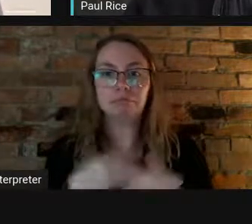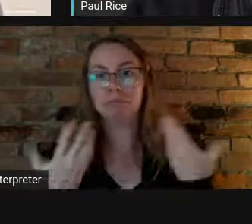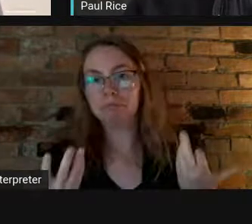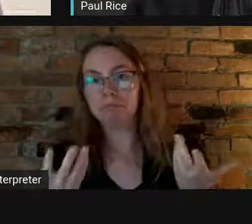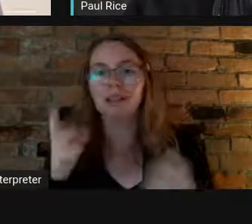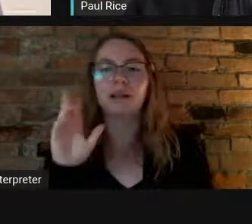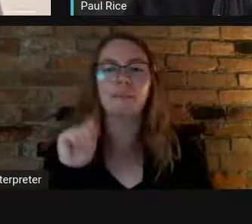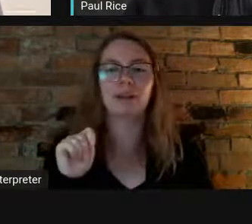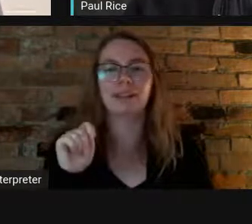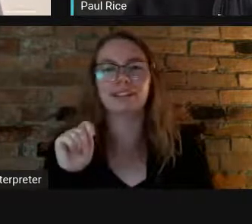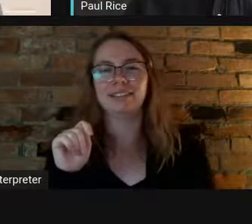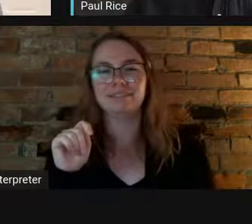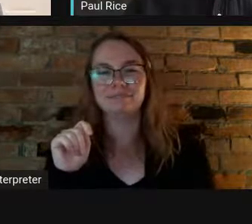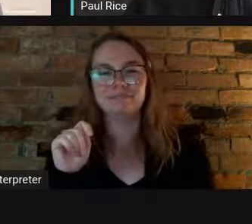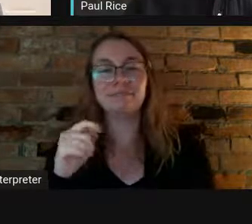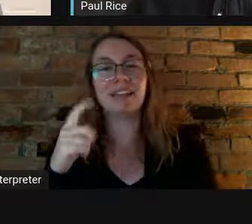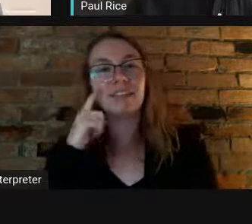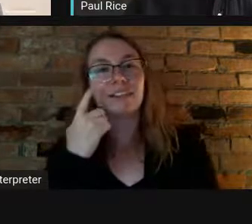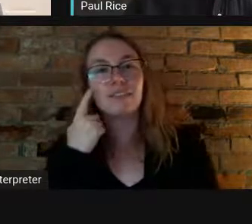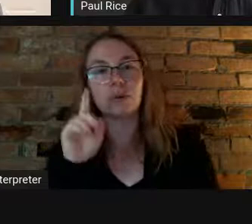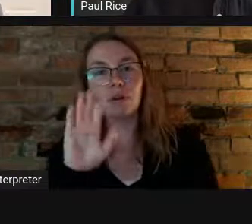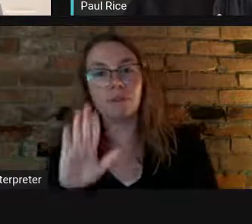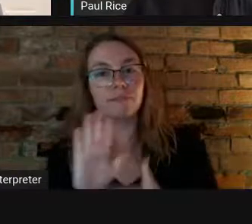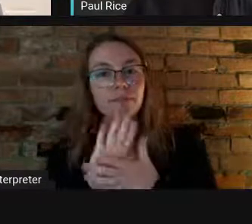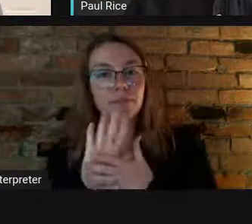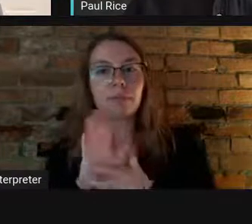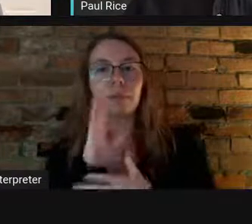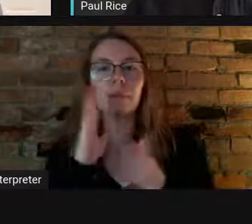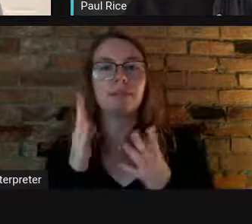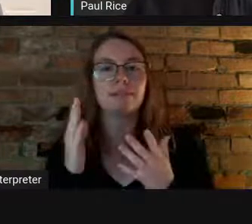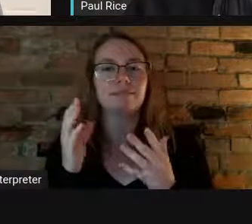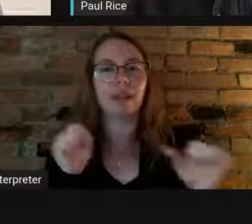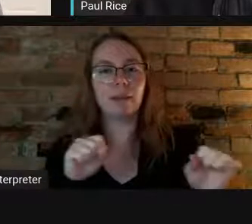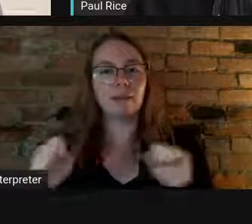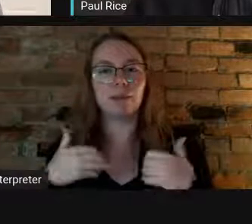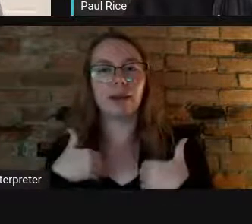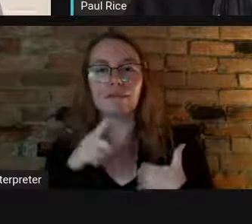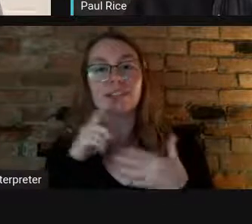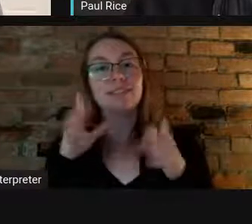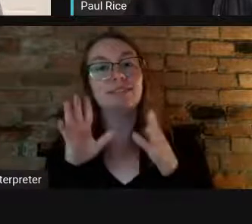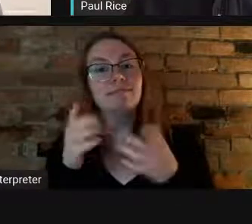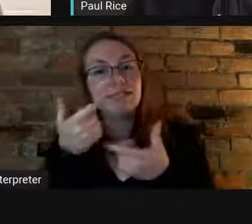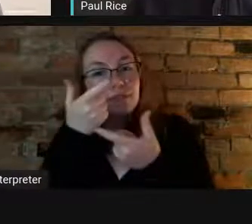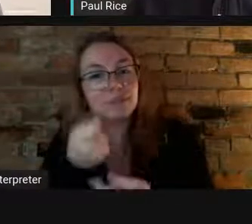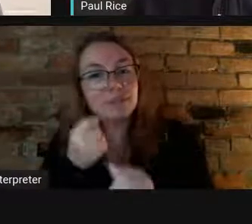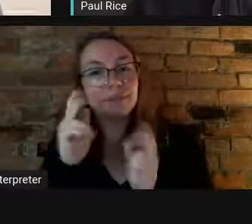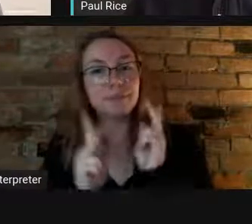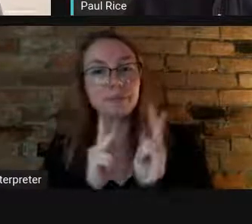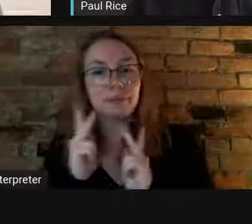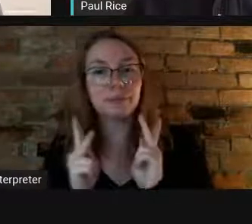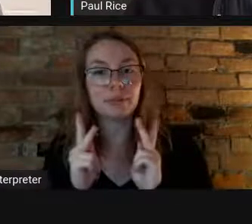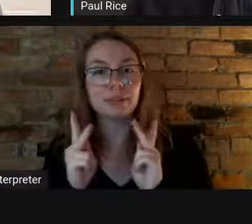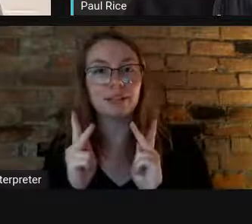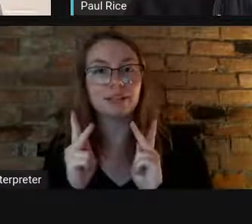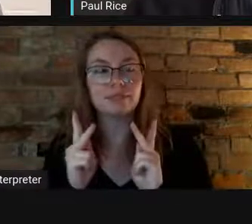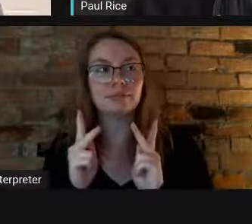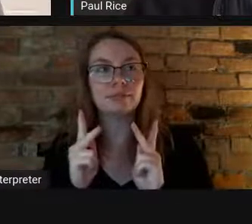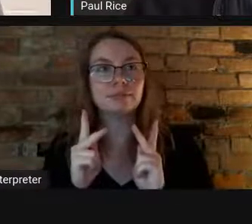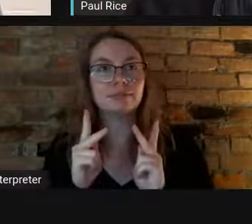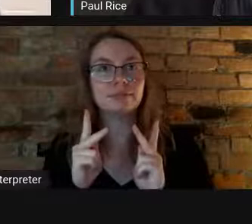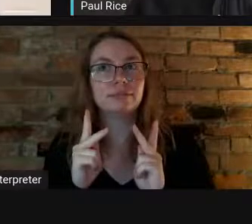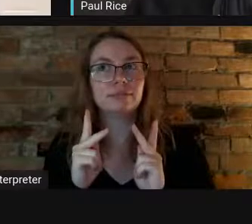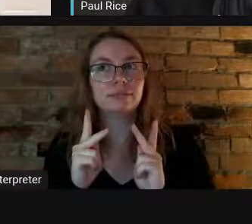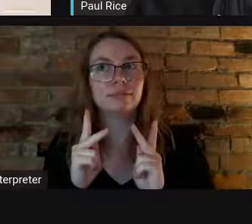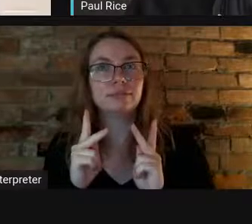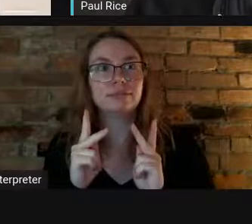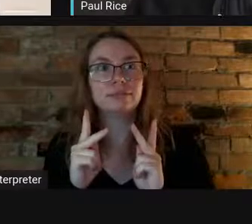for your film, you were able to have very interesting people introduced to the